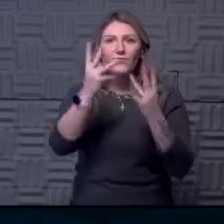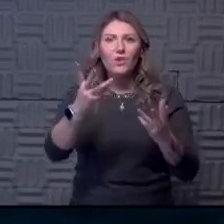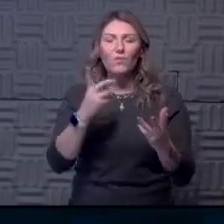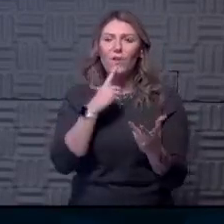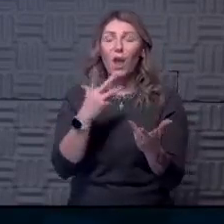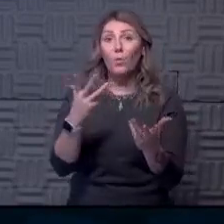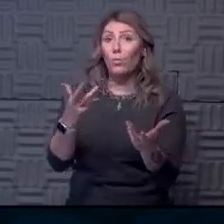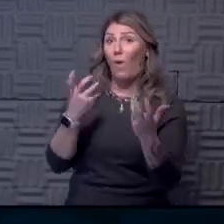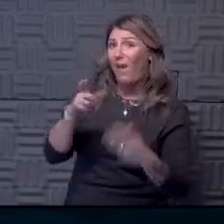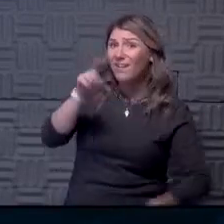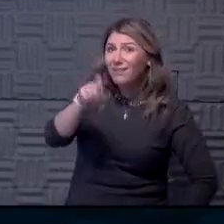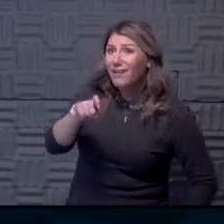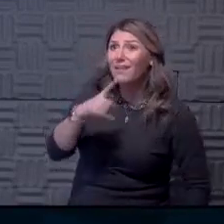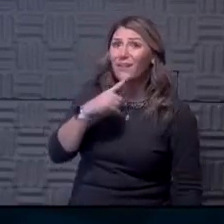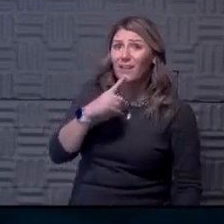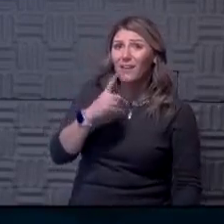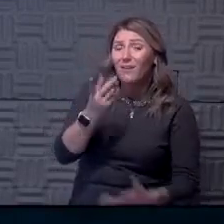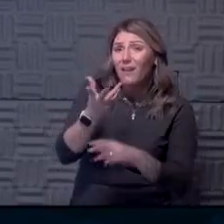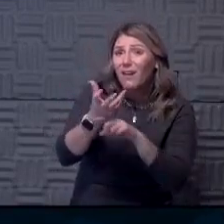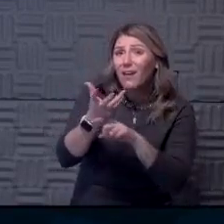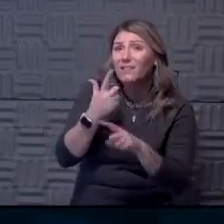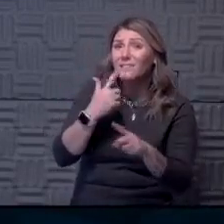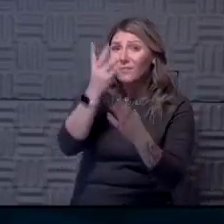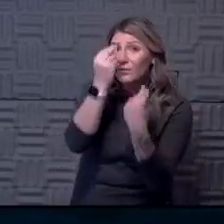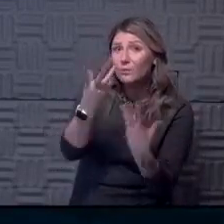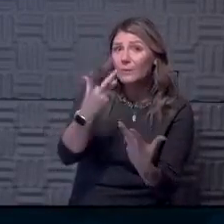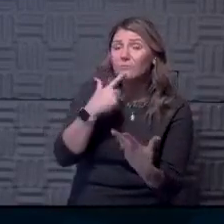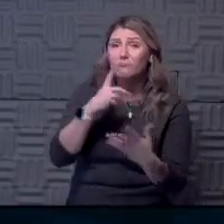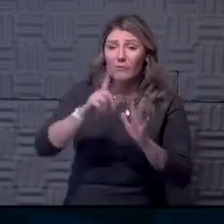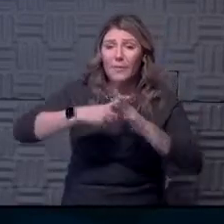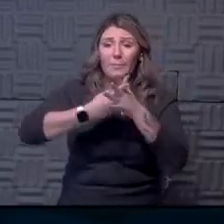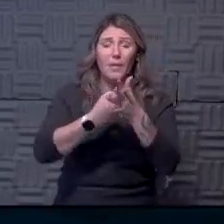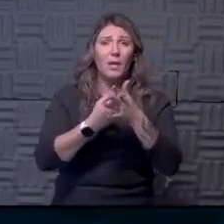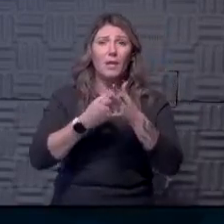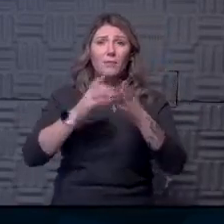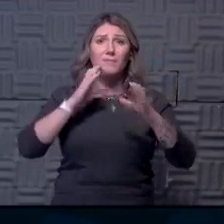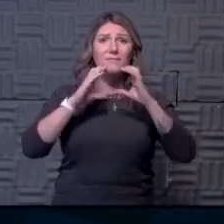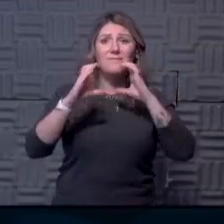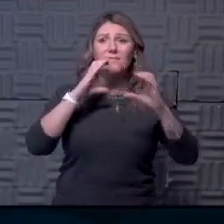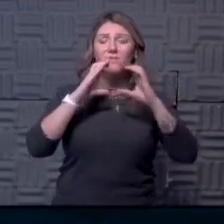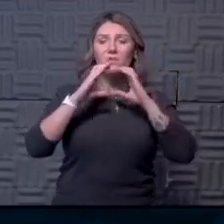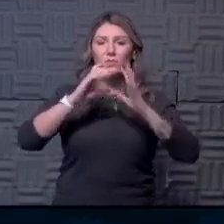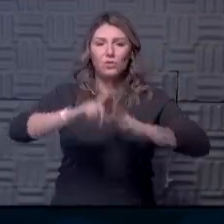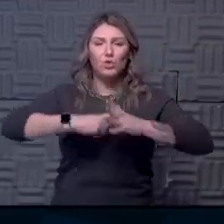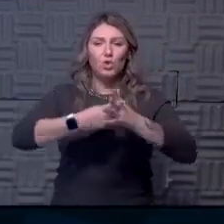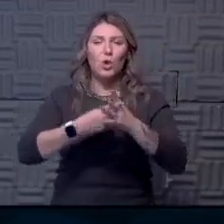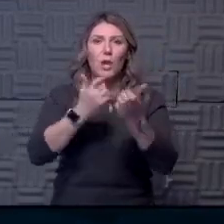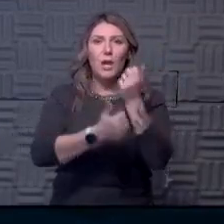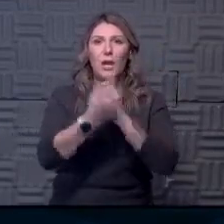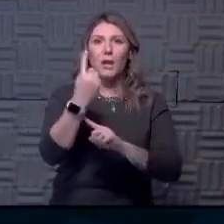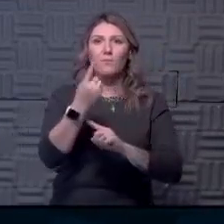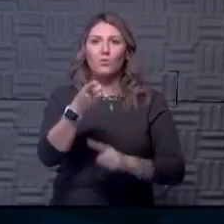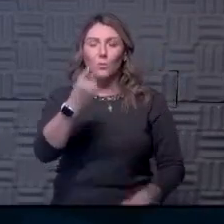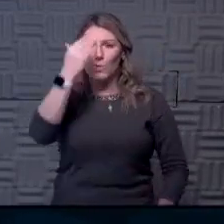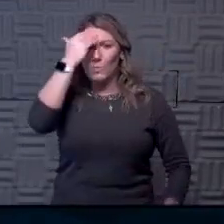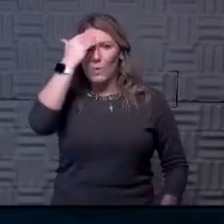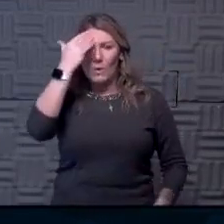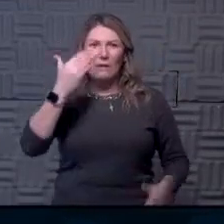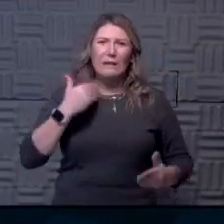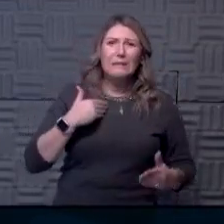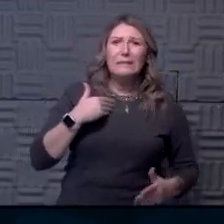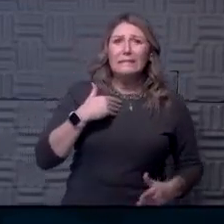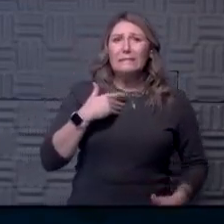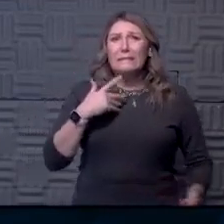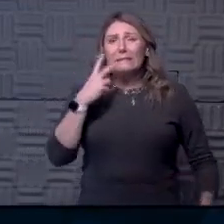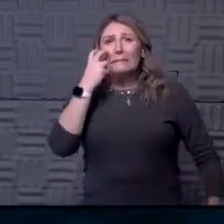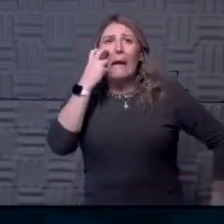more information. Again, like I said at the beginning, when the conversation starts, everybody, has a lot of doubt and a